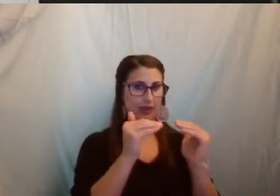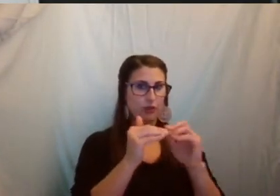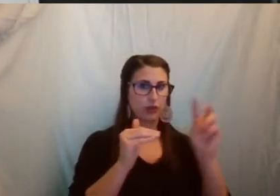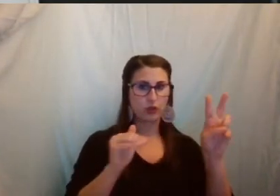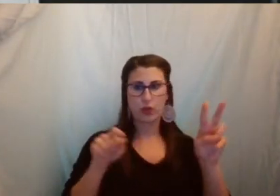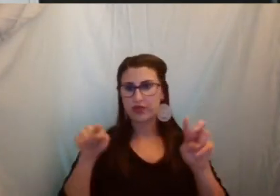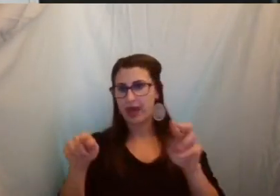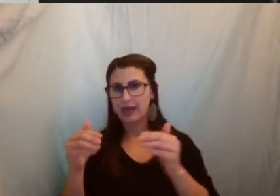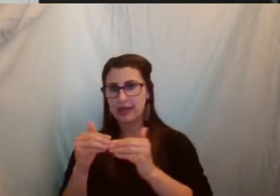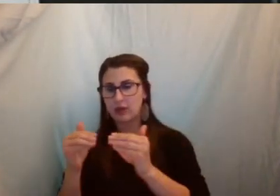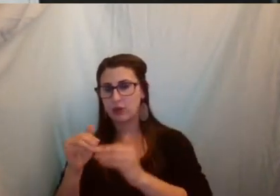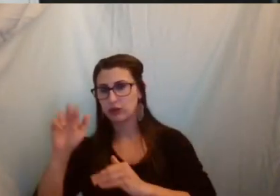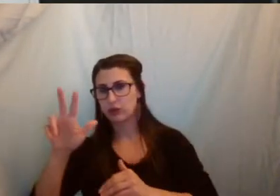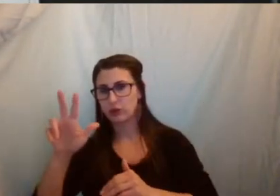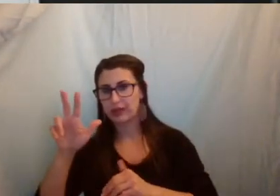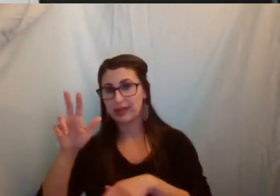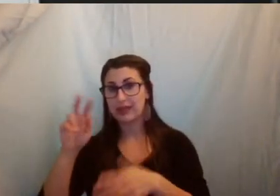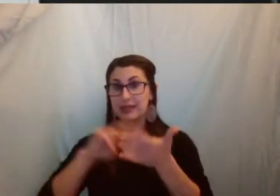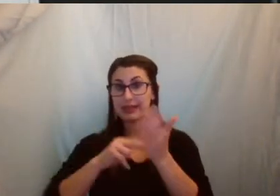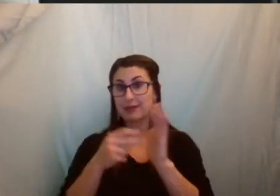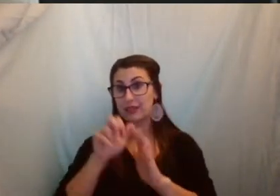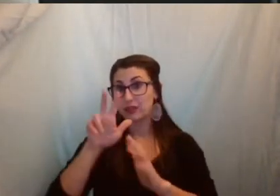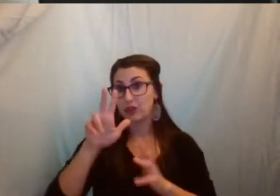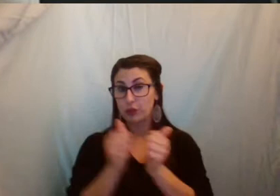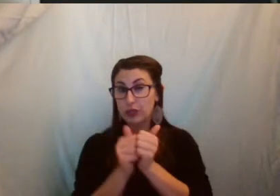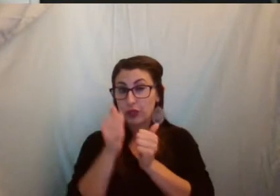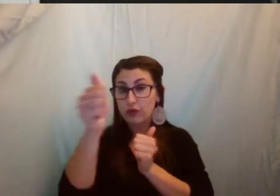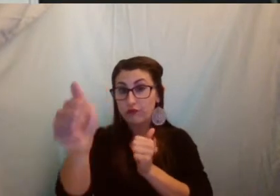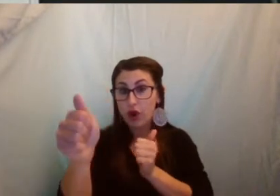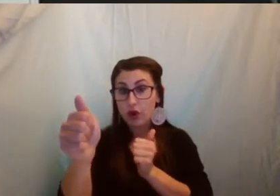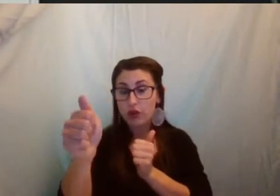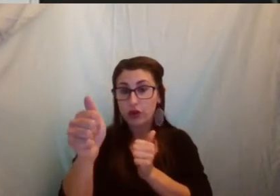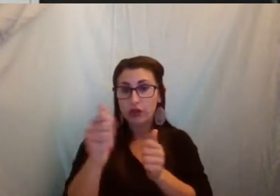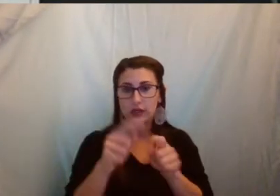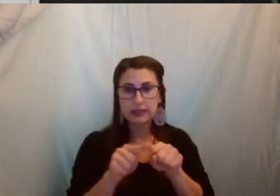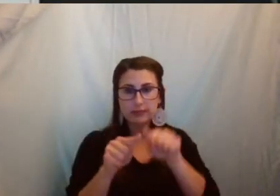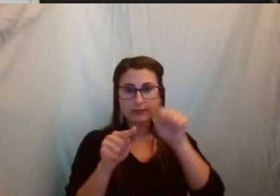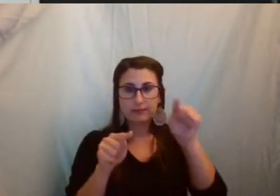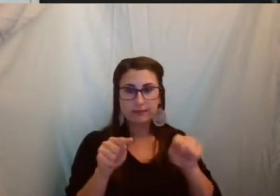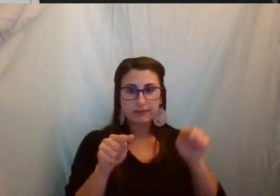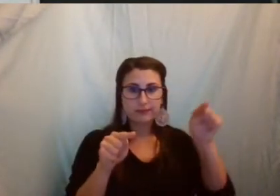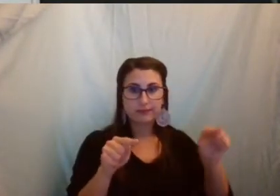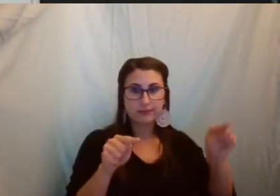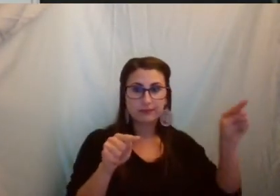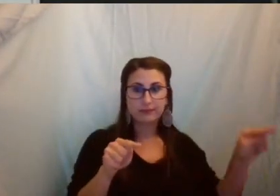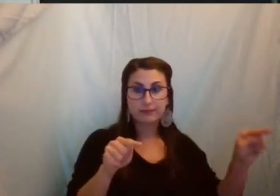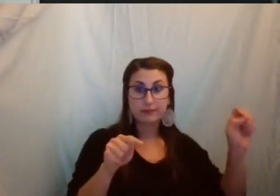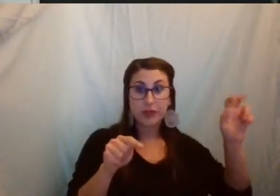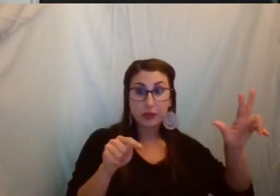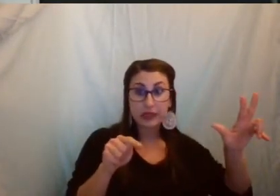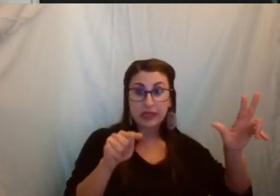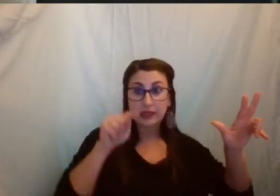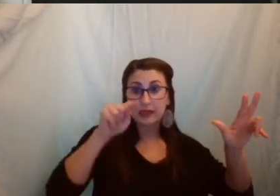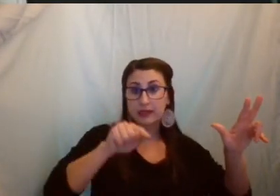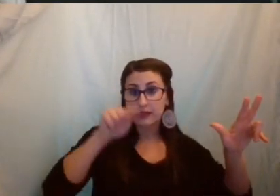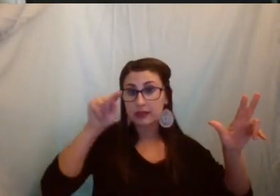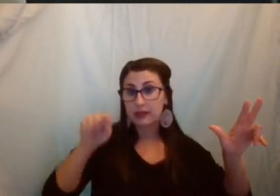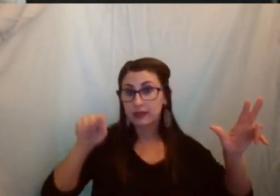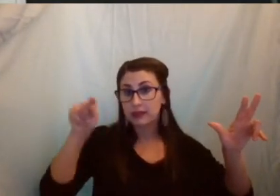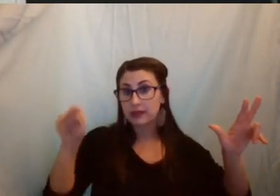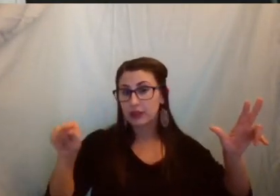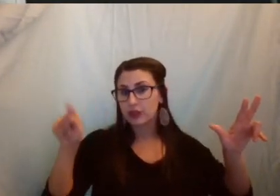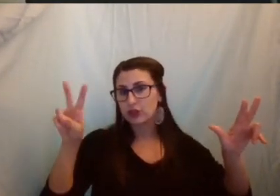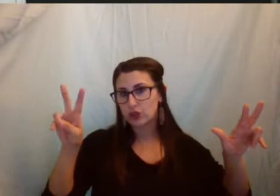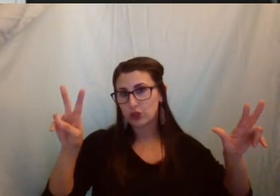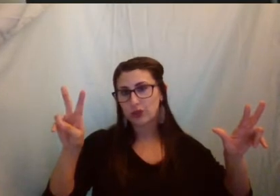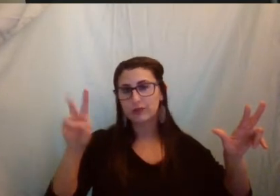this makes 2, this makes 3. This one's further away. It's 3 jumps away while this one's 2 jumps away from 0.